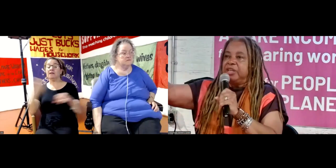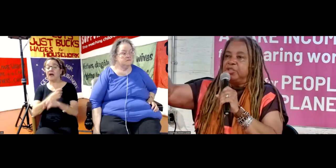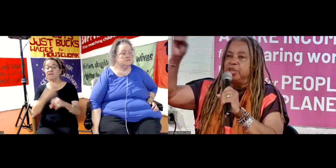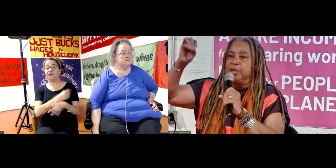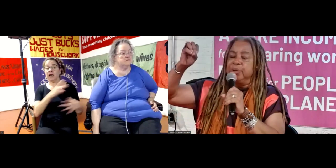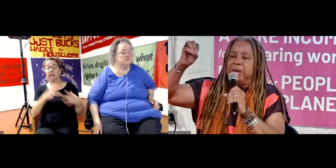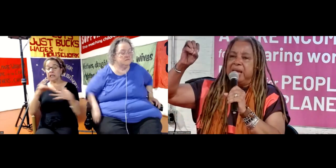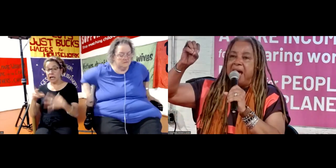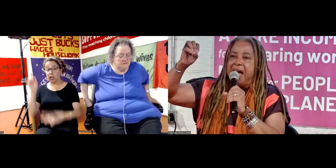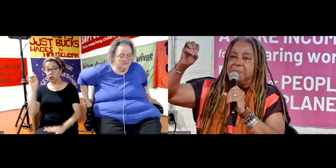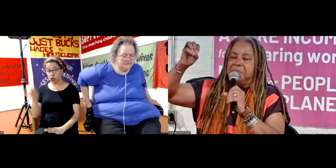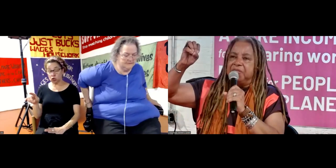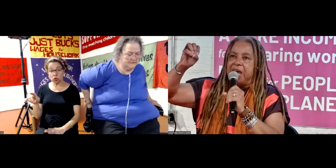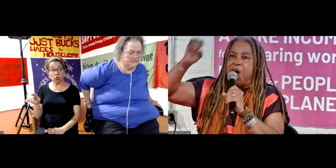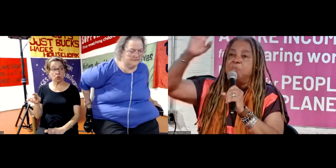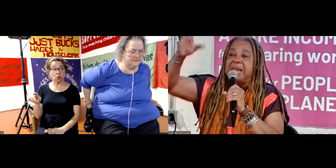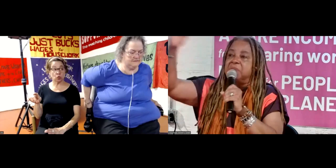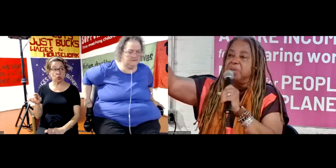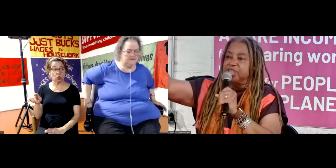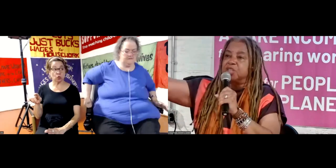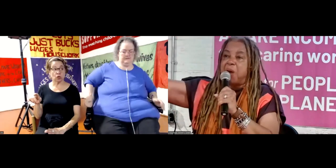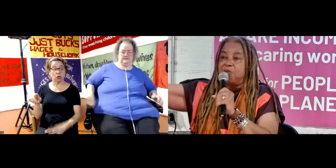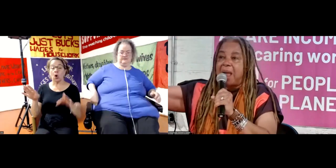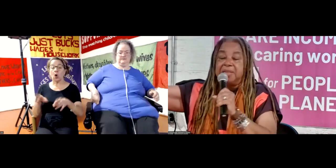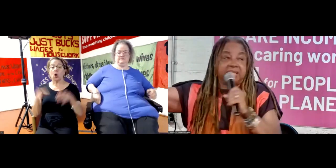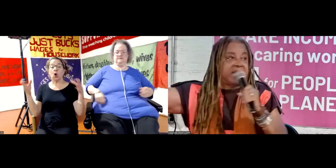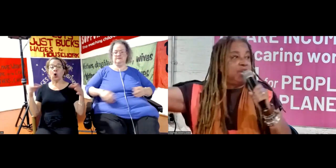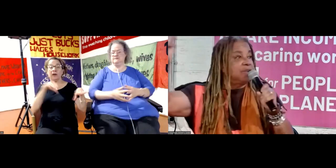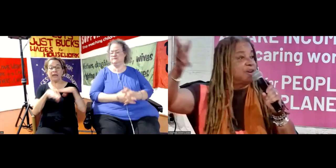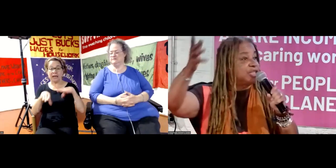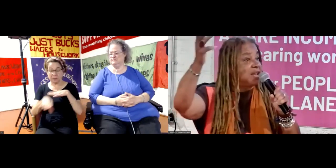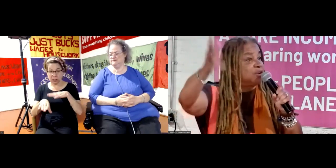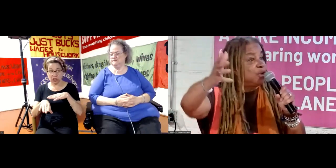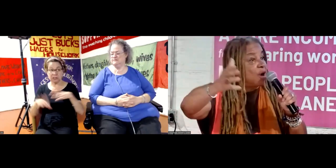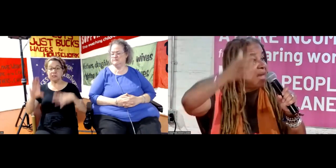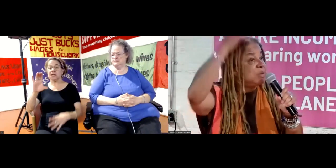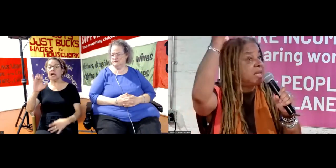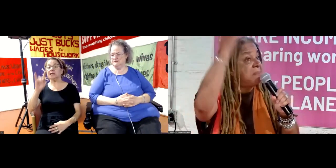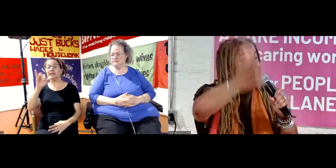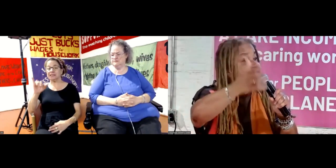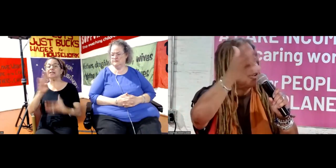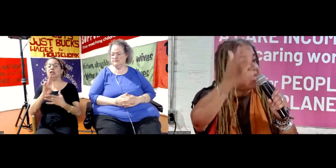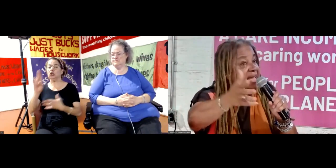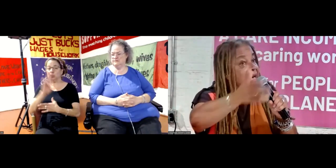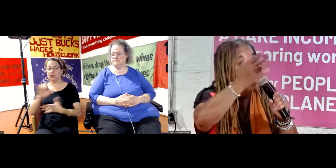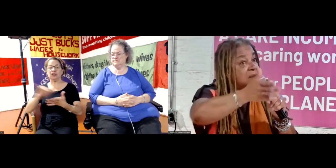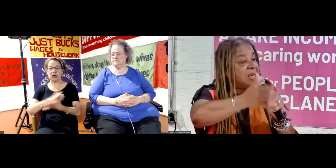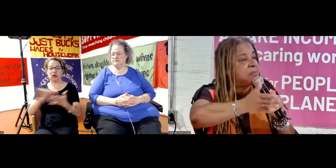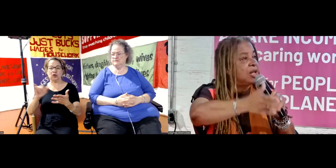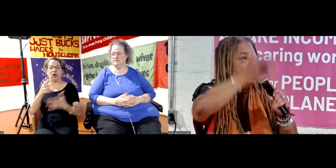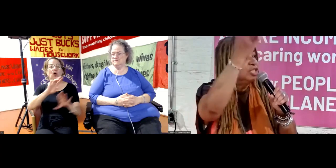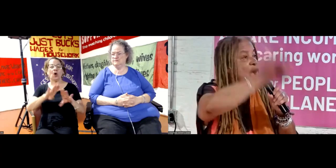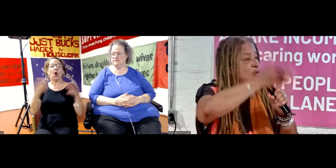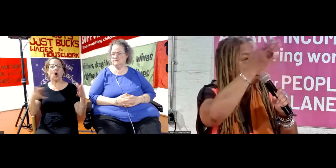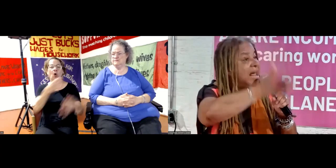led to the open admissions program at the City University of New York. That was a major thing, and a lot of